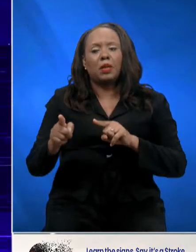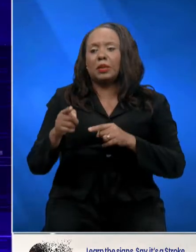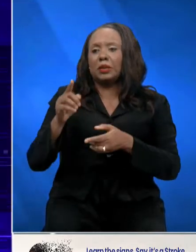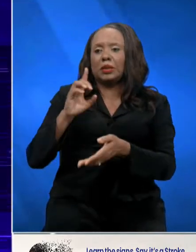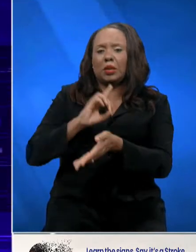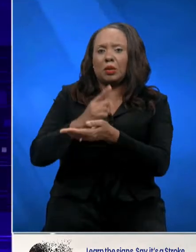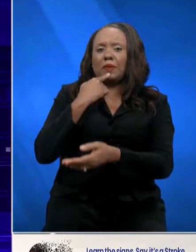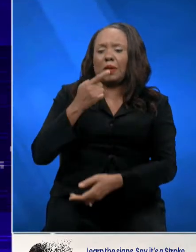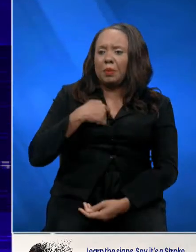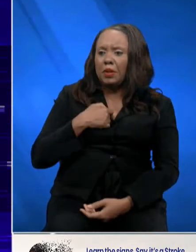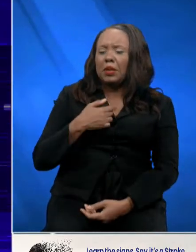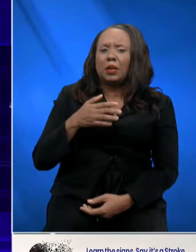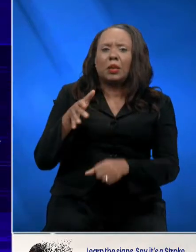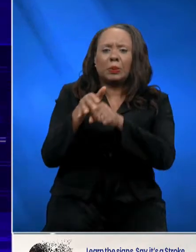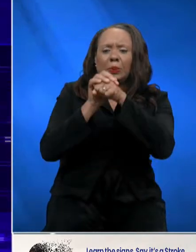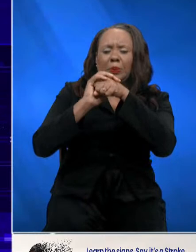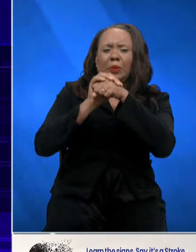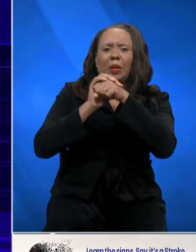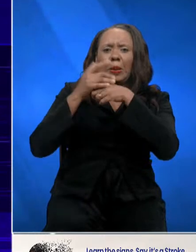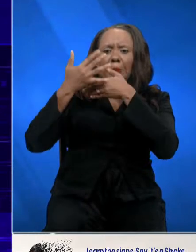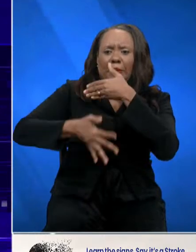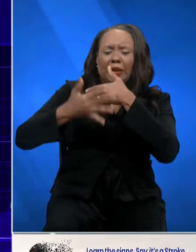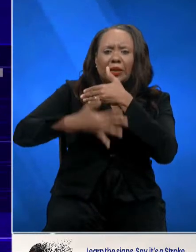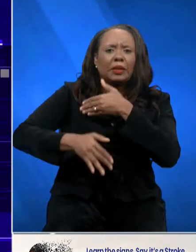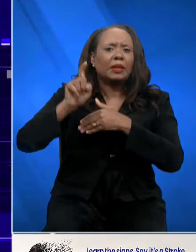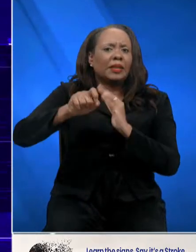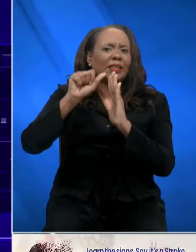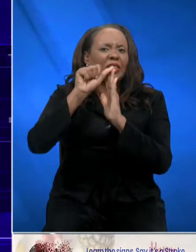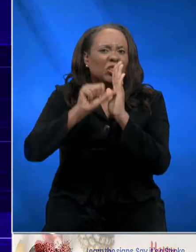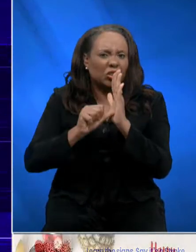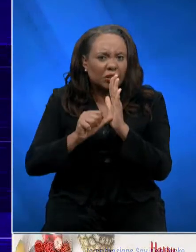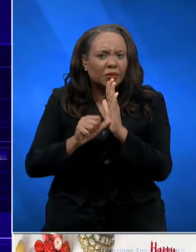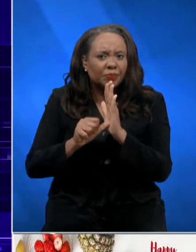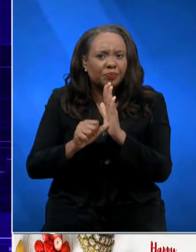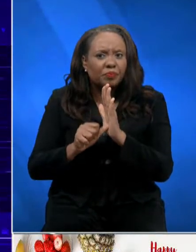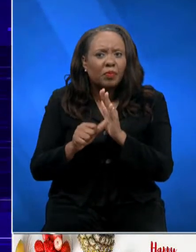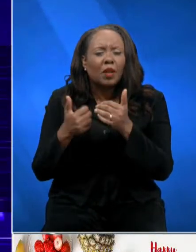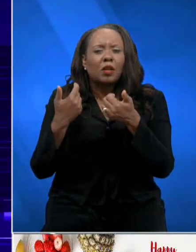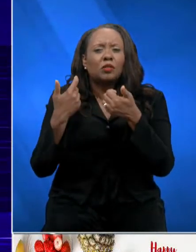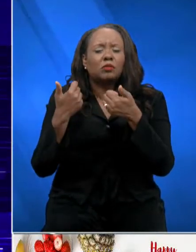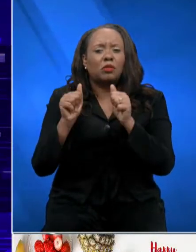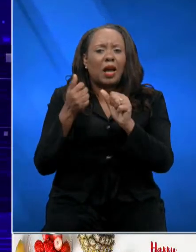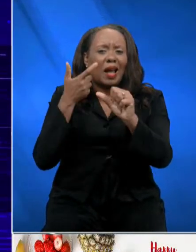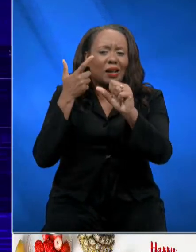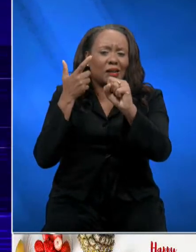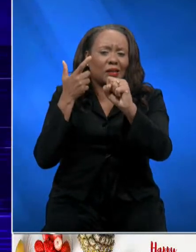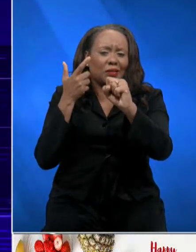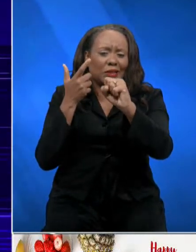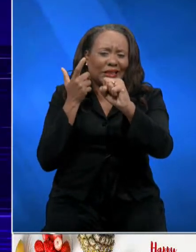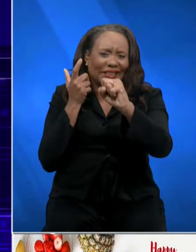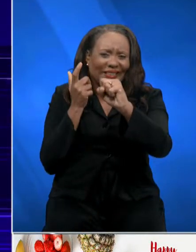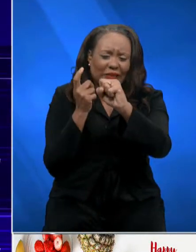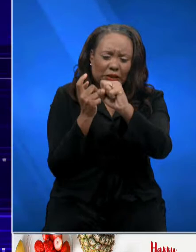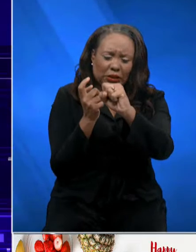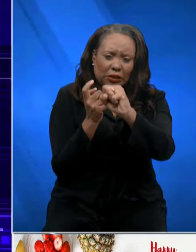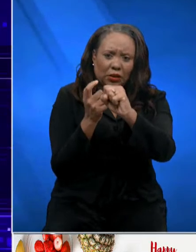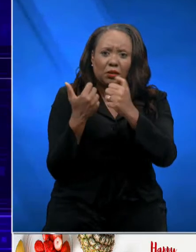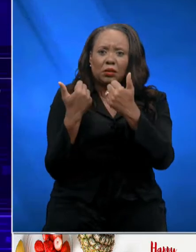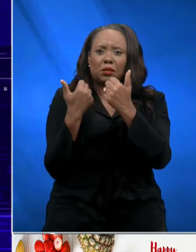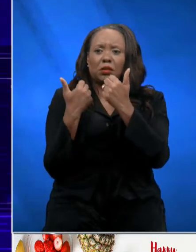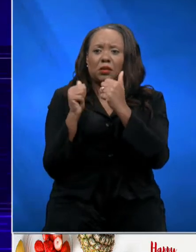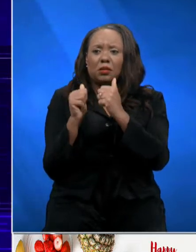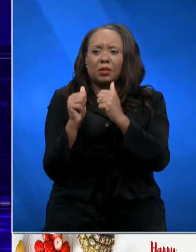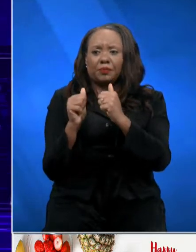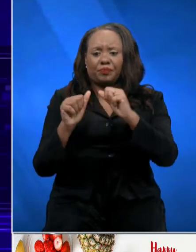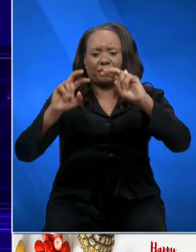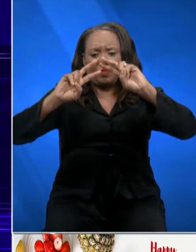was bleeding, and it was requiring to have surgery. We tried injections, we tried scans, we tried laser treatment, but nothing